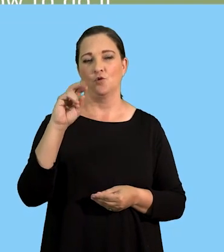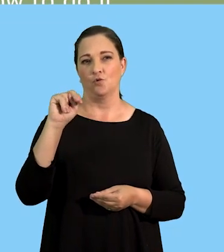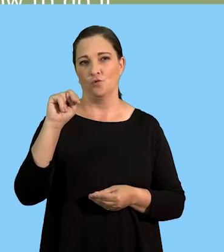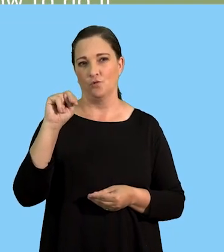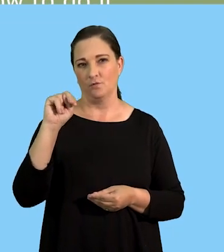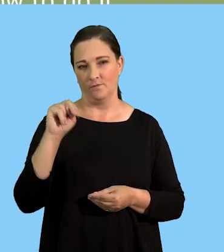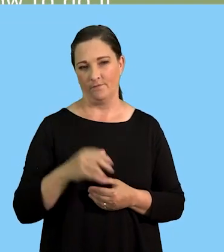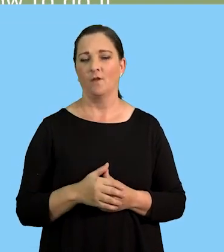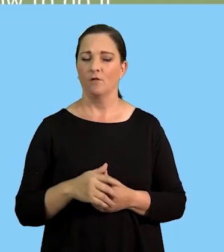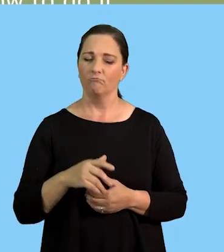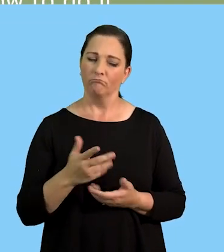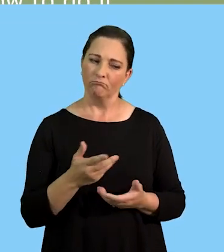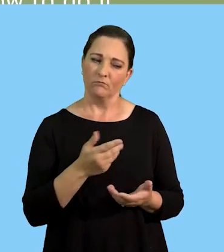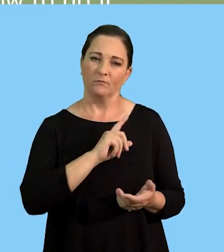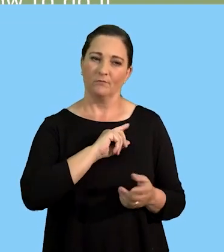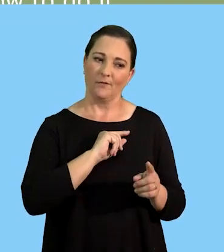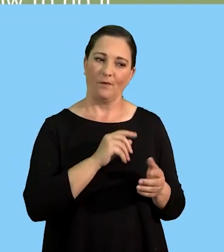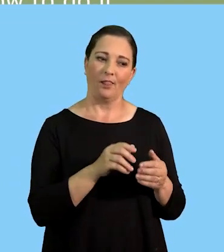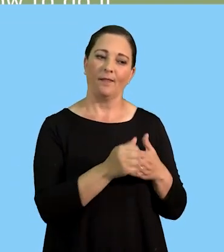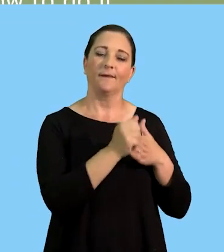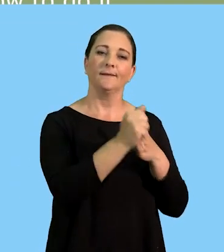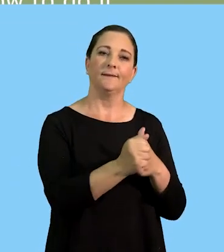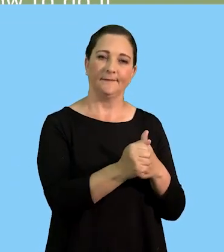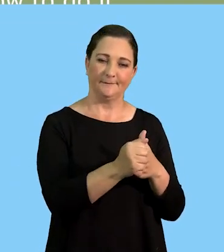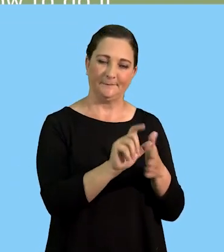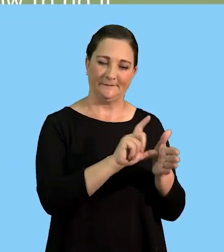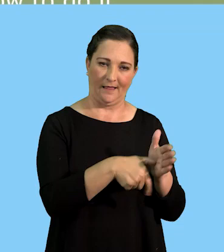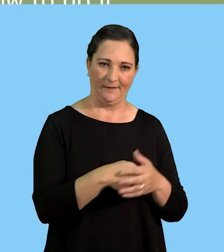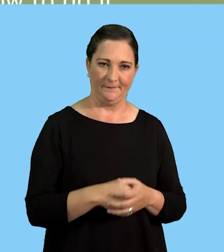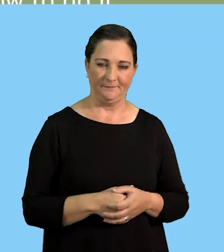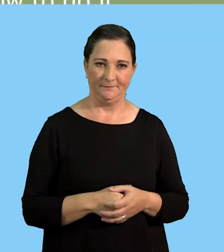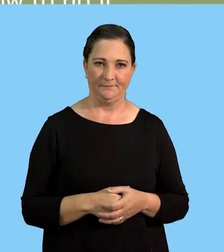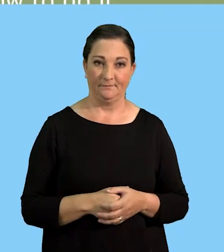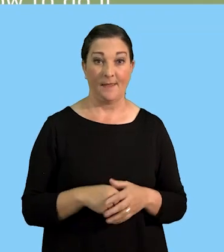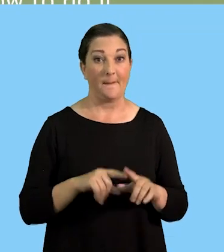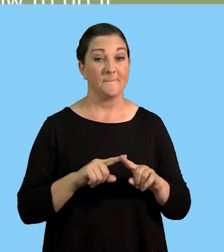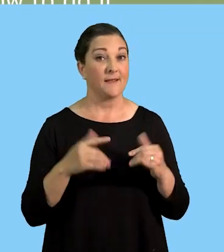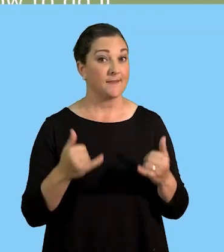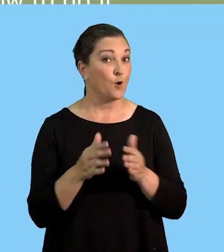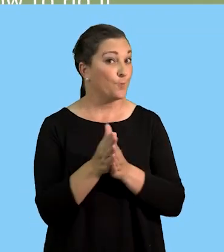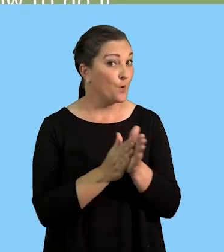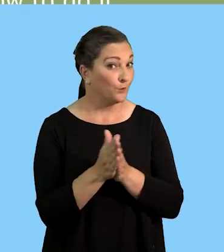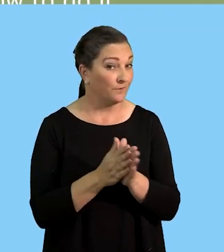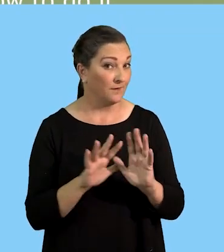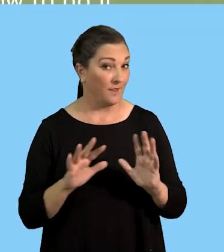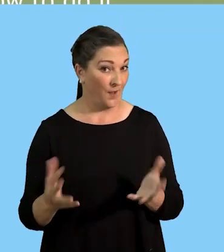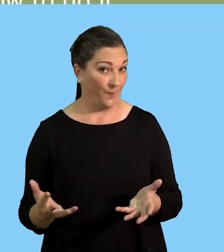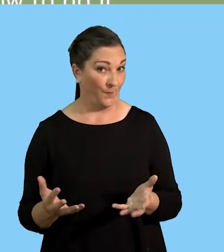style. That is the leadership that is applied by Cindy. Now, how do we